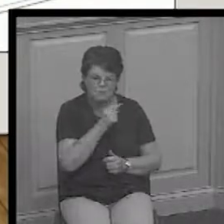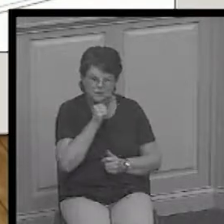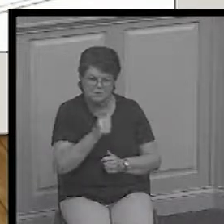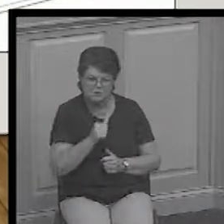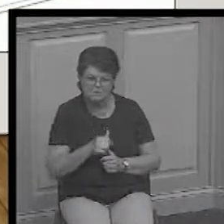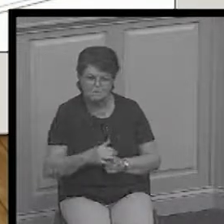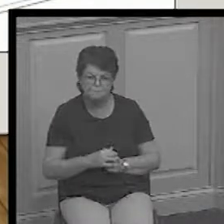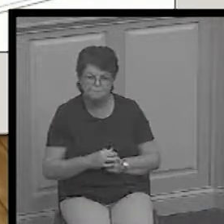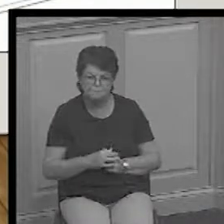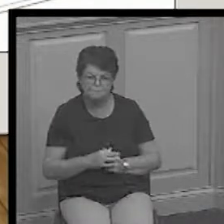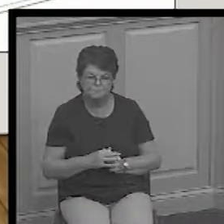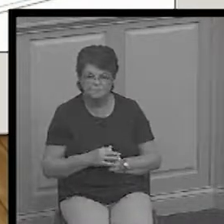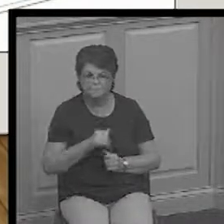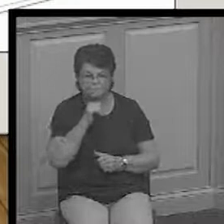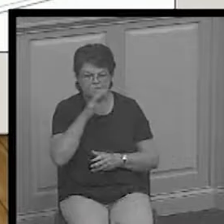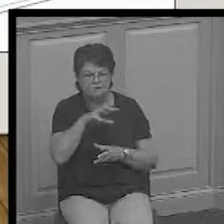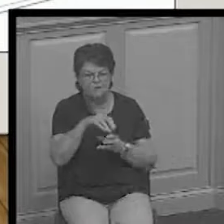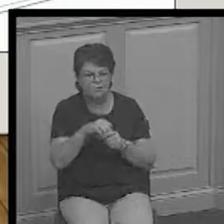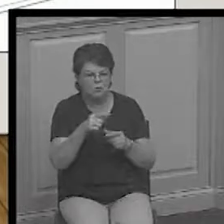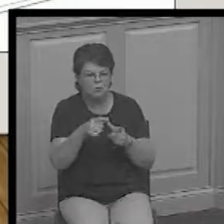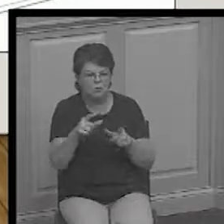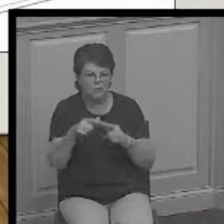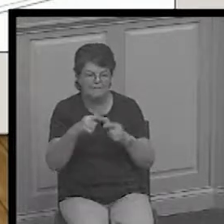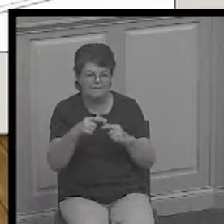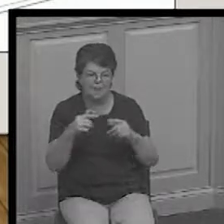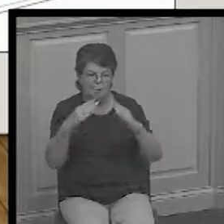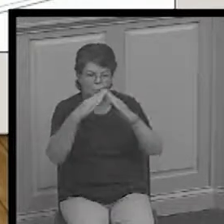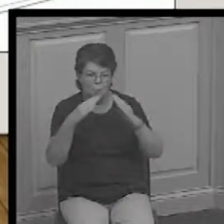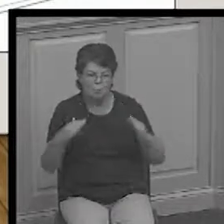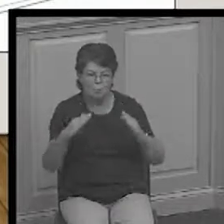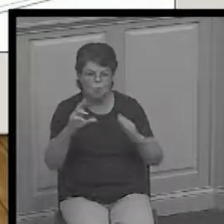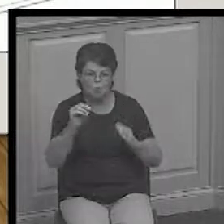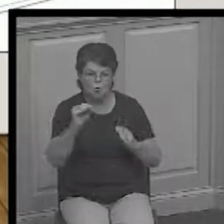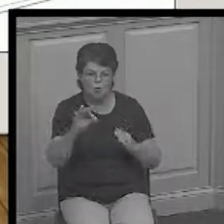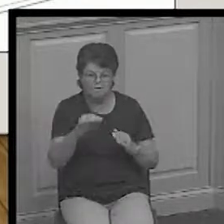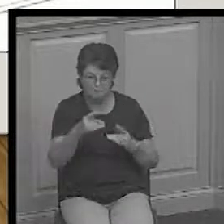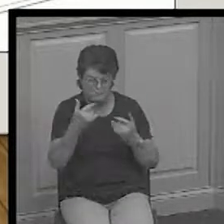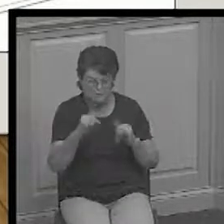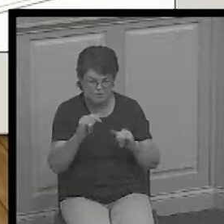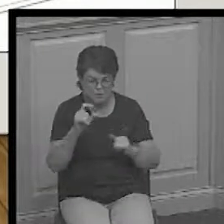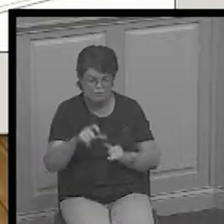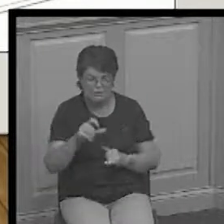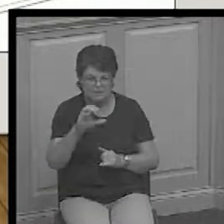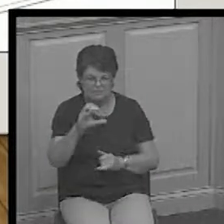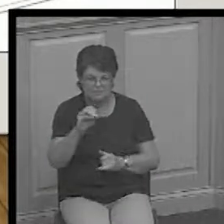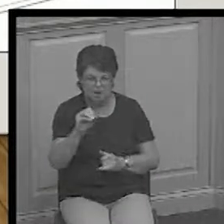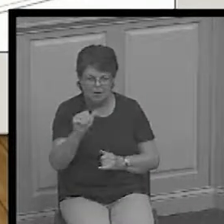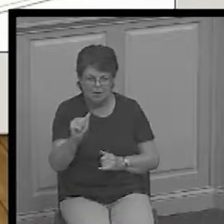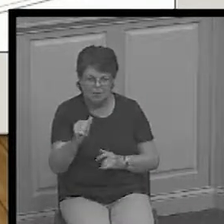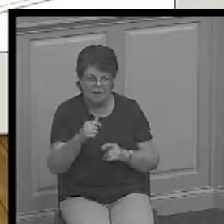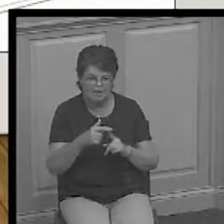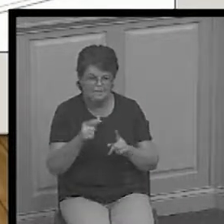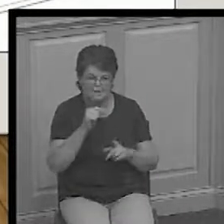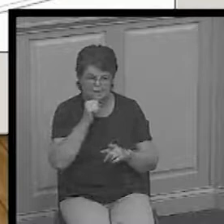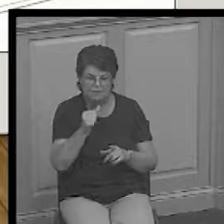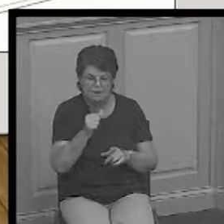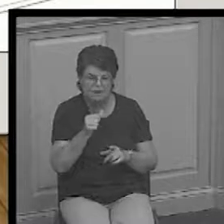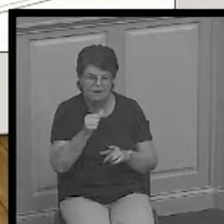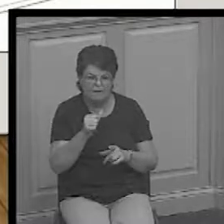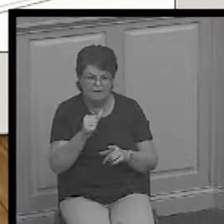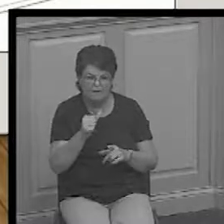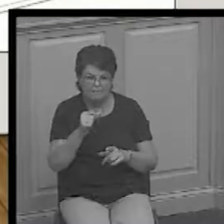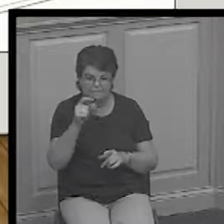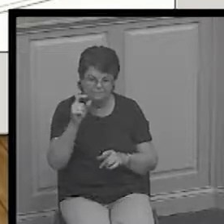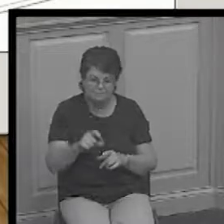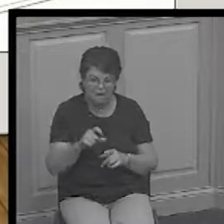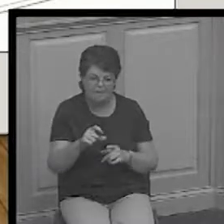It does not include language now about roofing materials. You still need a COA, but we're not boxed into what type of roofing materials that the property owners